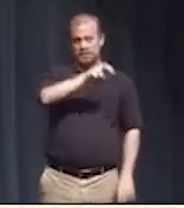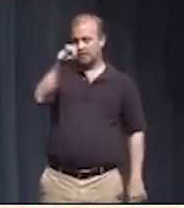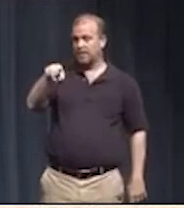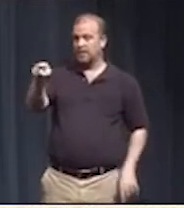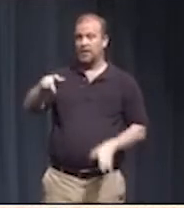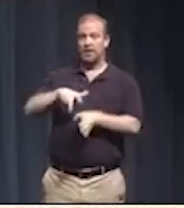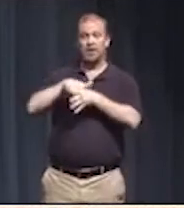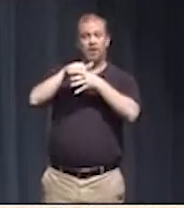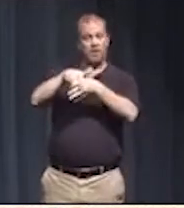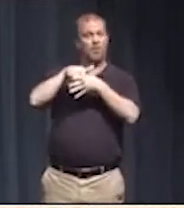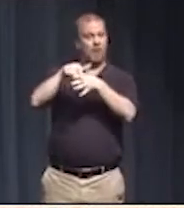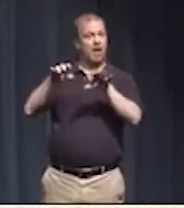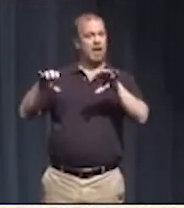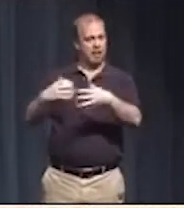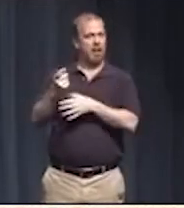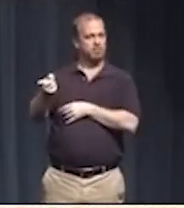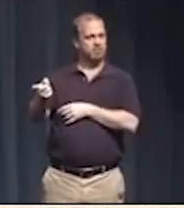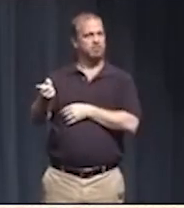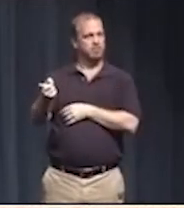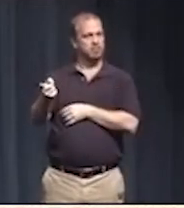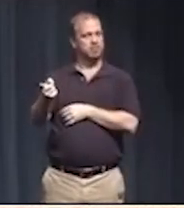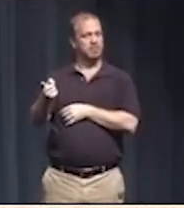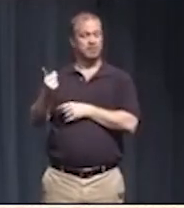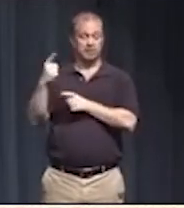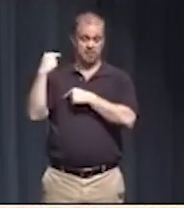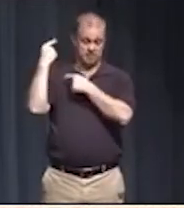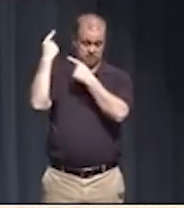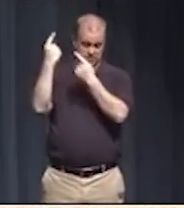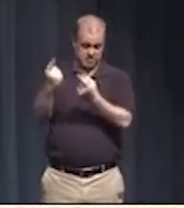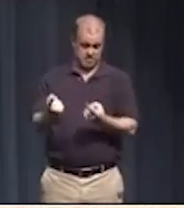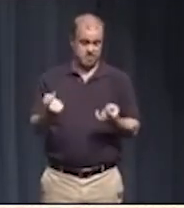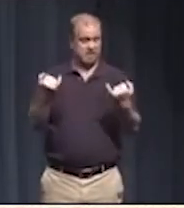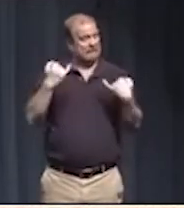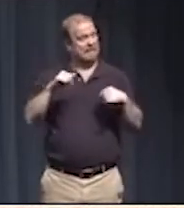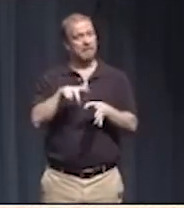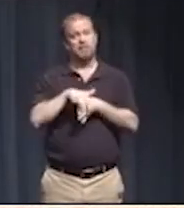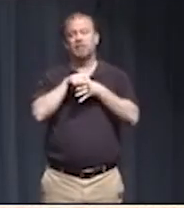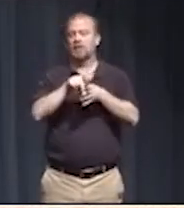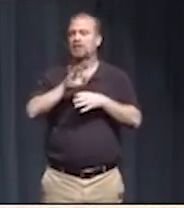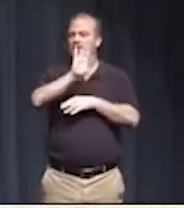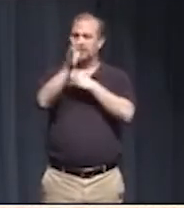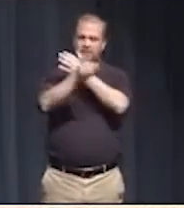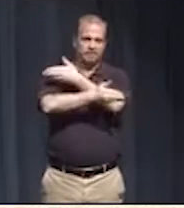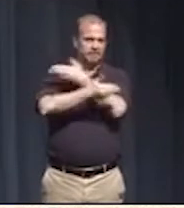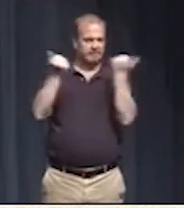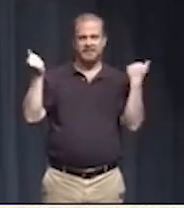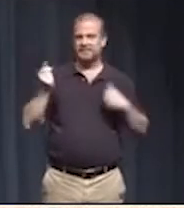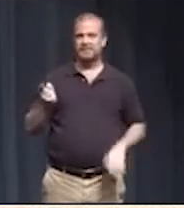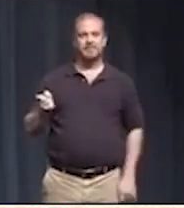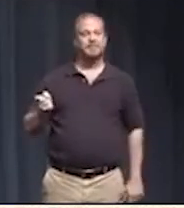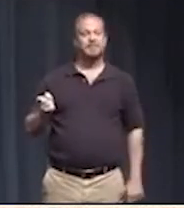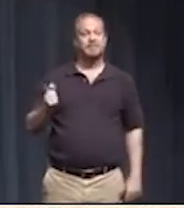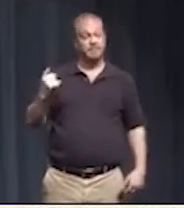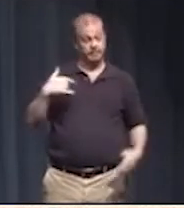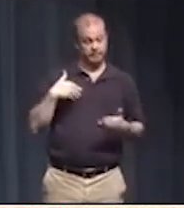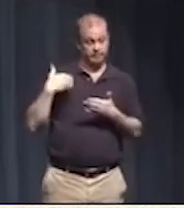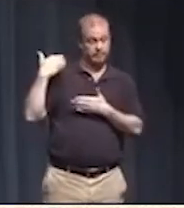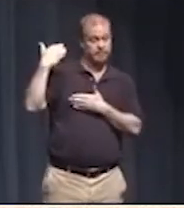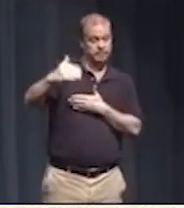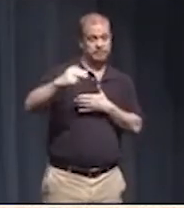ride, and we would go to the riding classes. To this day, he still rides. I'll never forget when we, which leads me to our